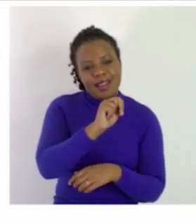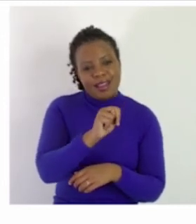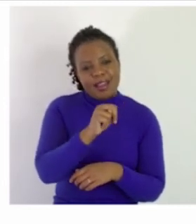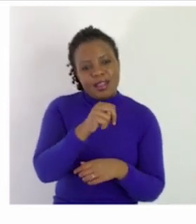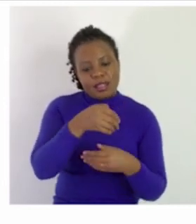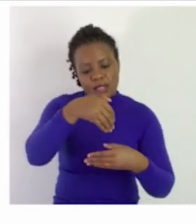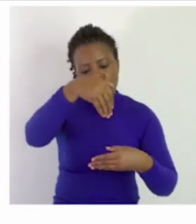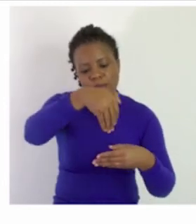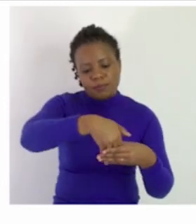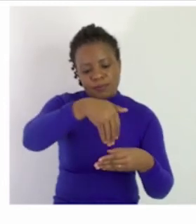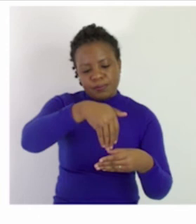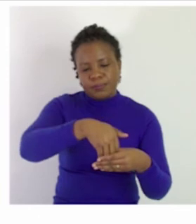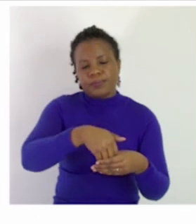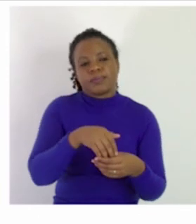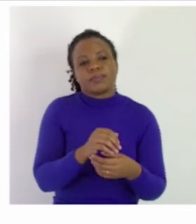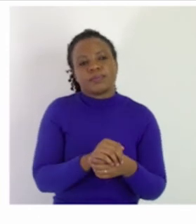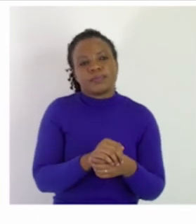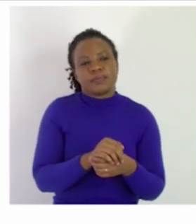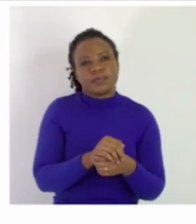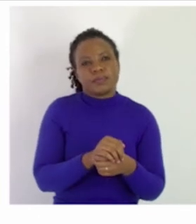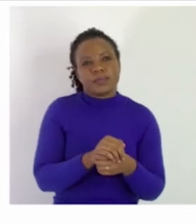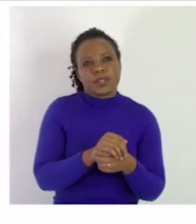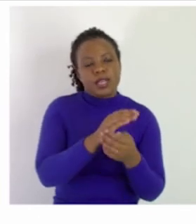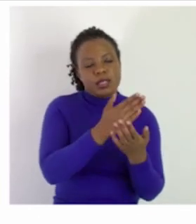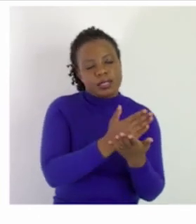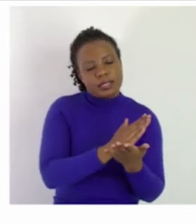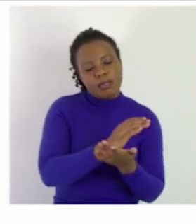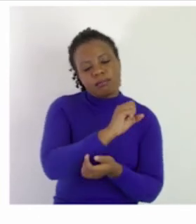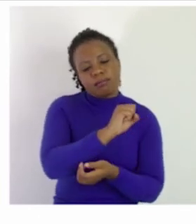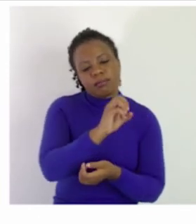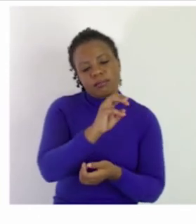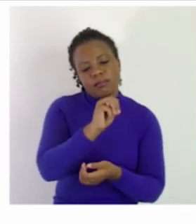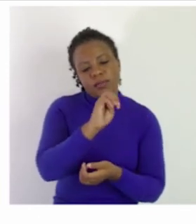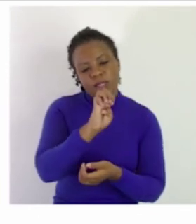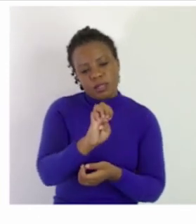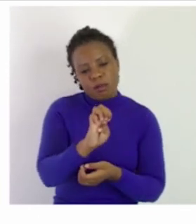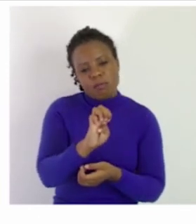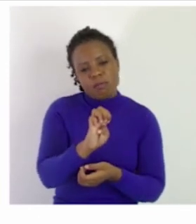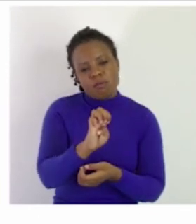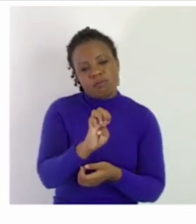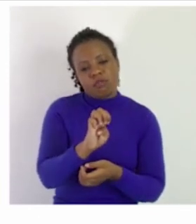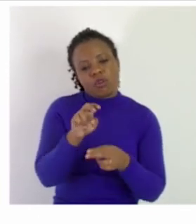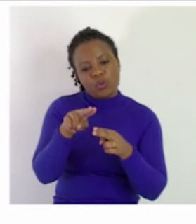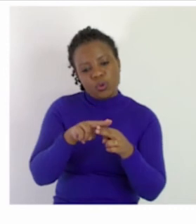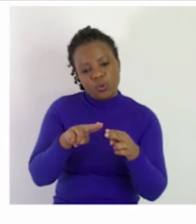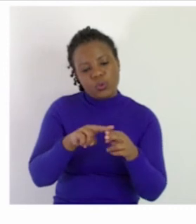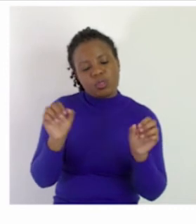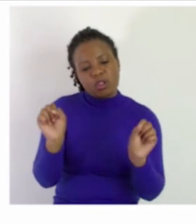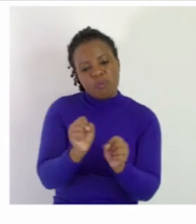right. But where we use some, it means we cannot